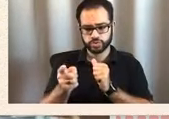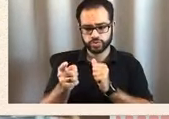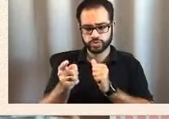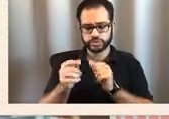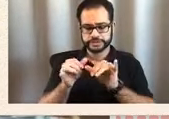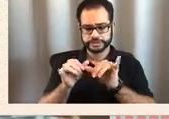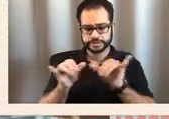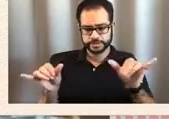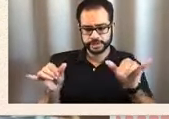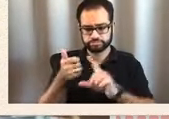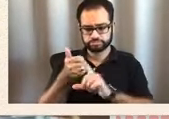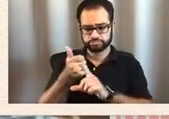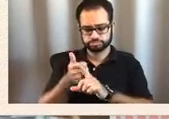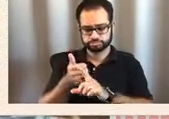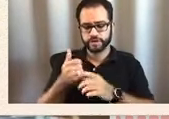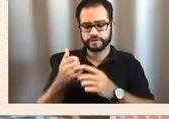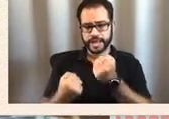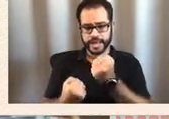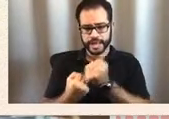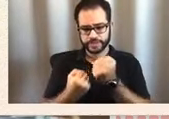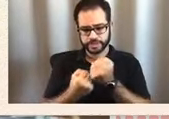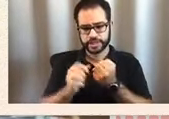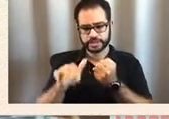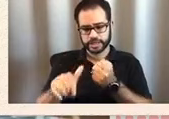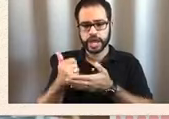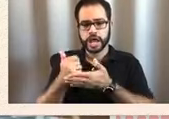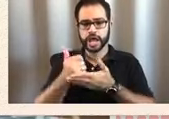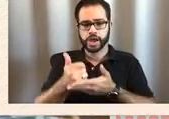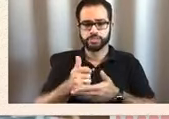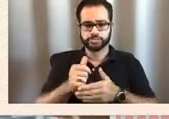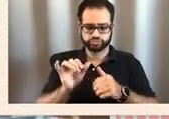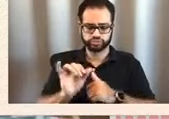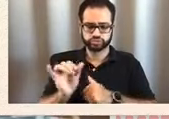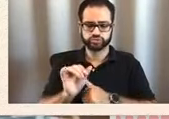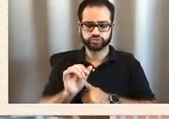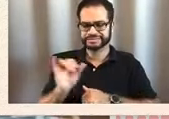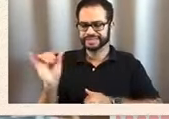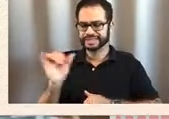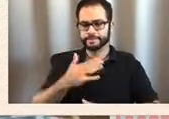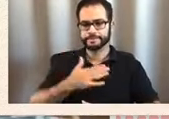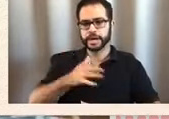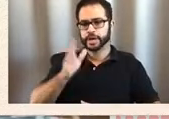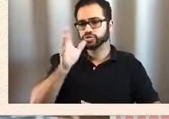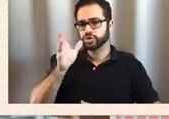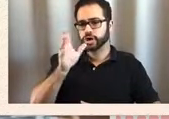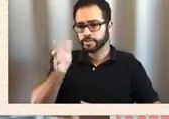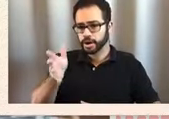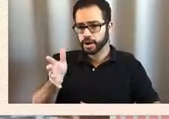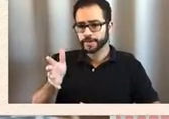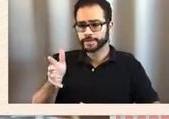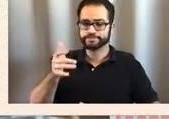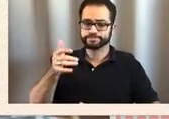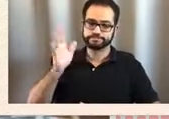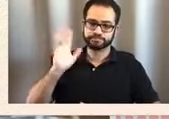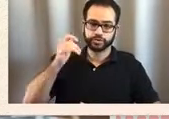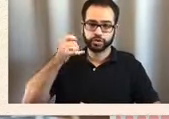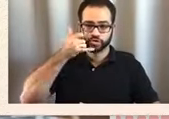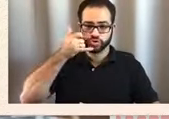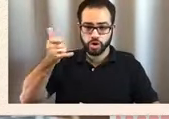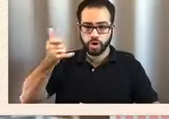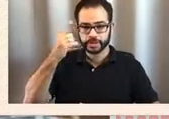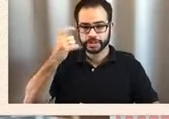self-advocate helps also. Like my grandma does the phone calls because of my processing